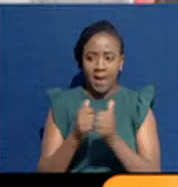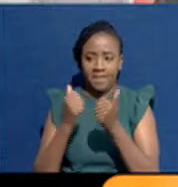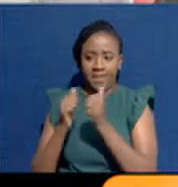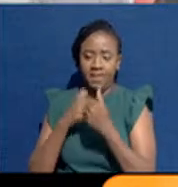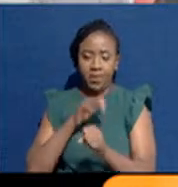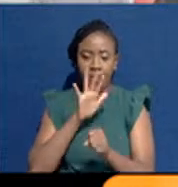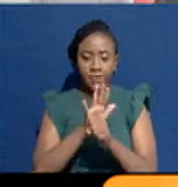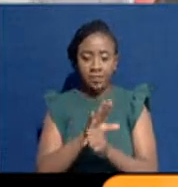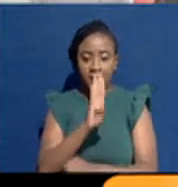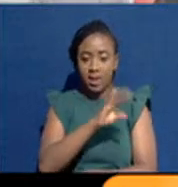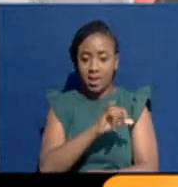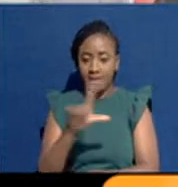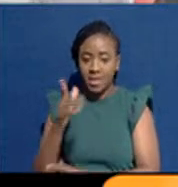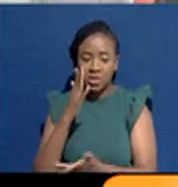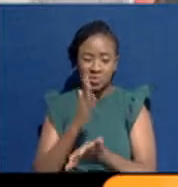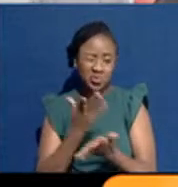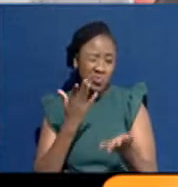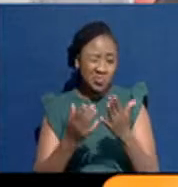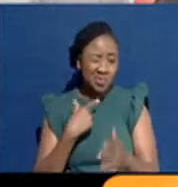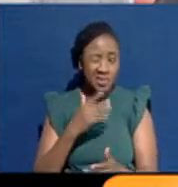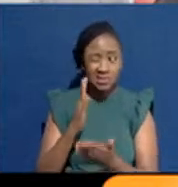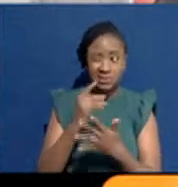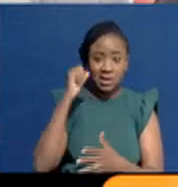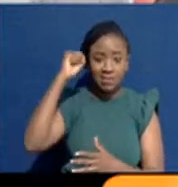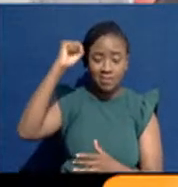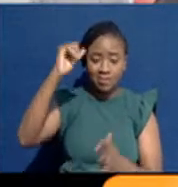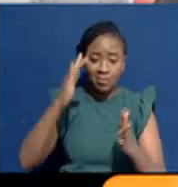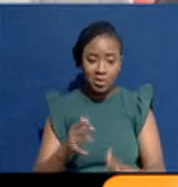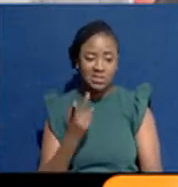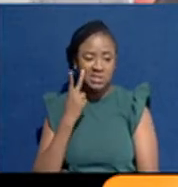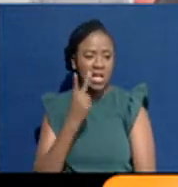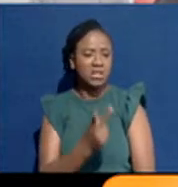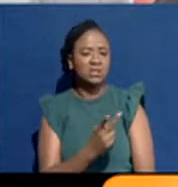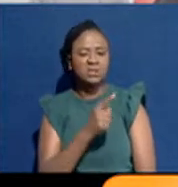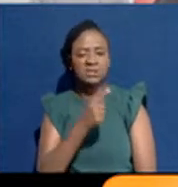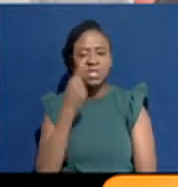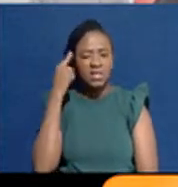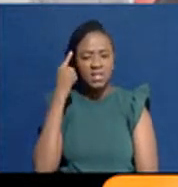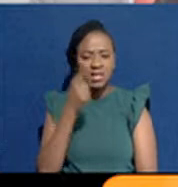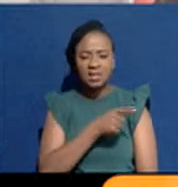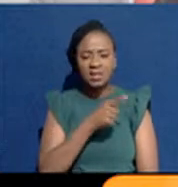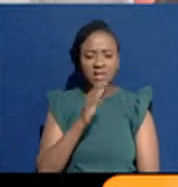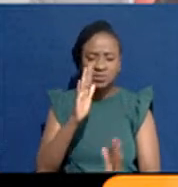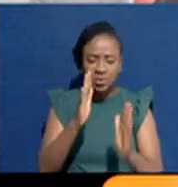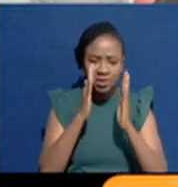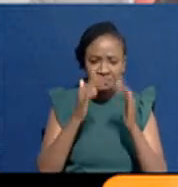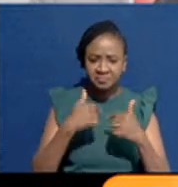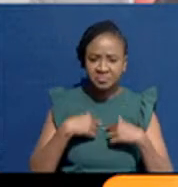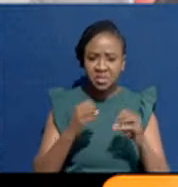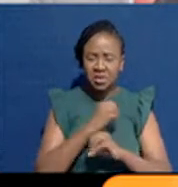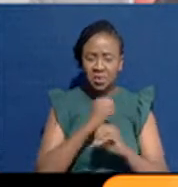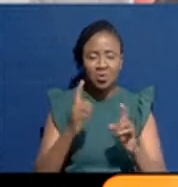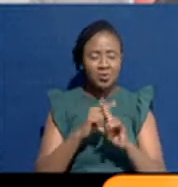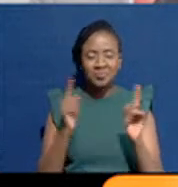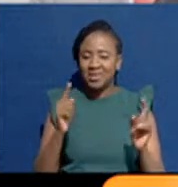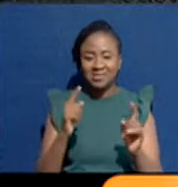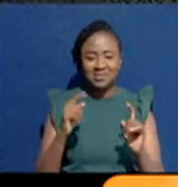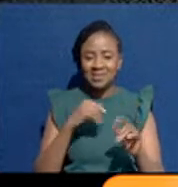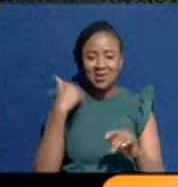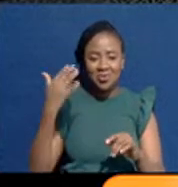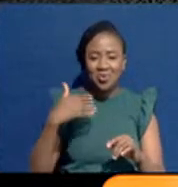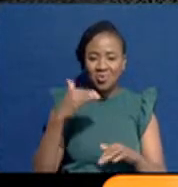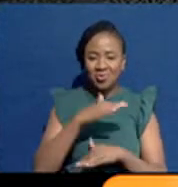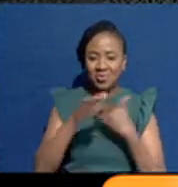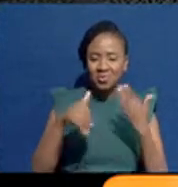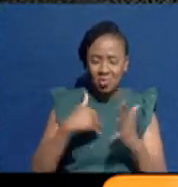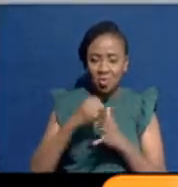Right. It may not appear as though, or politicians sometimes may put it as though it's not being listened to, but every wise politician knows